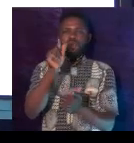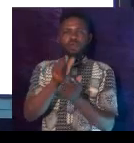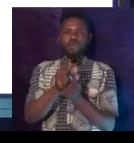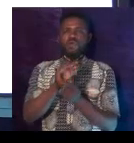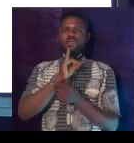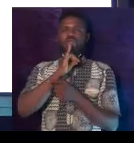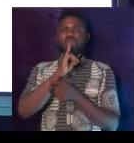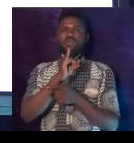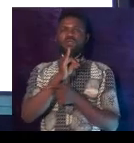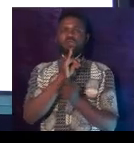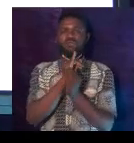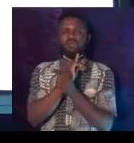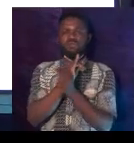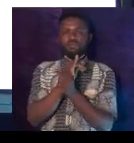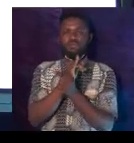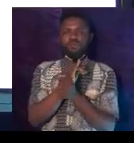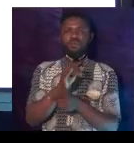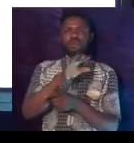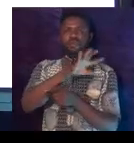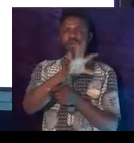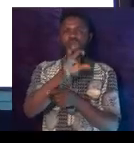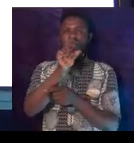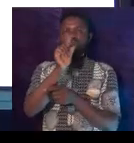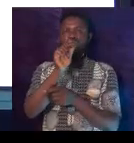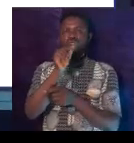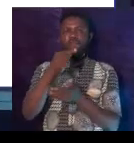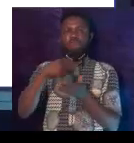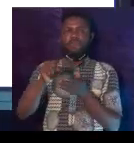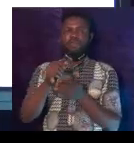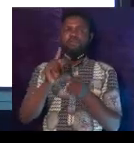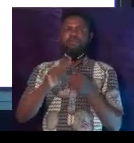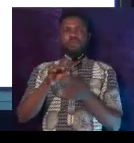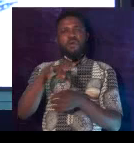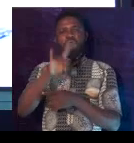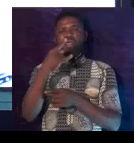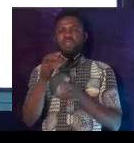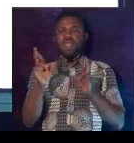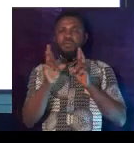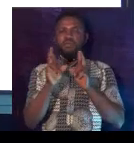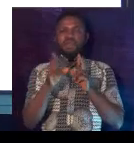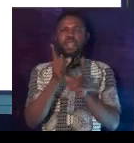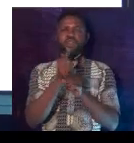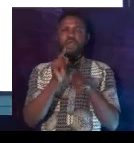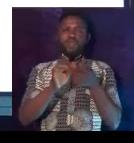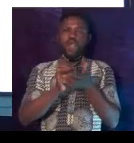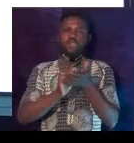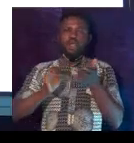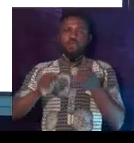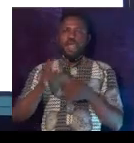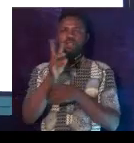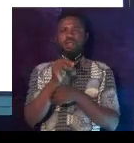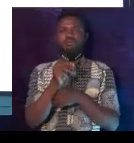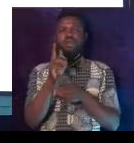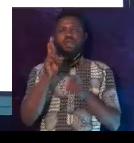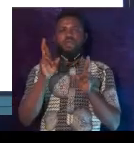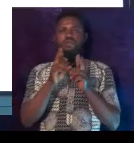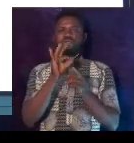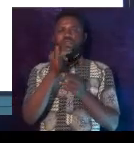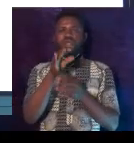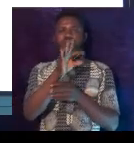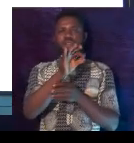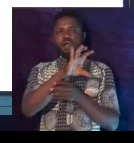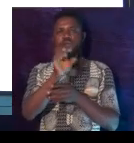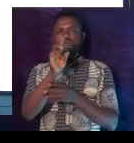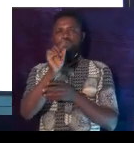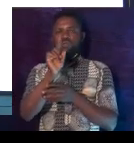and the lowest mark that I can see here is 520 marks. So to find the range is just to subtract them. Range